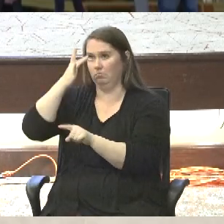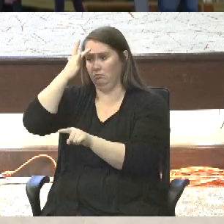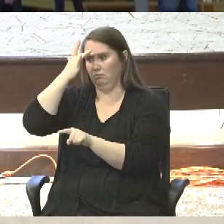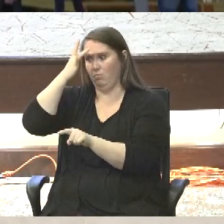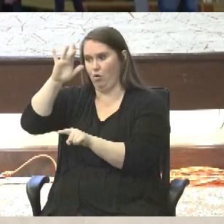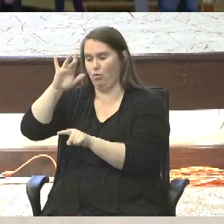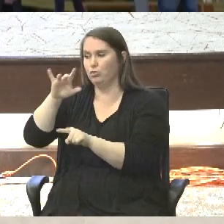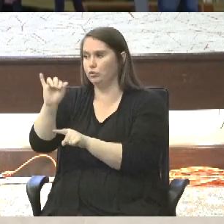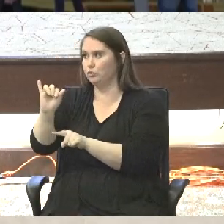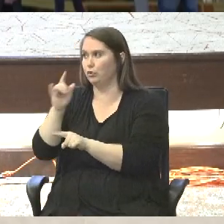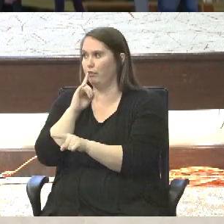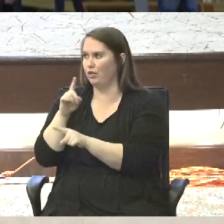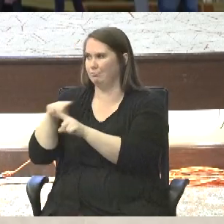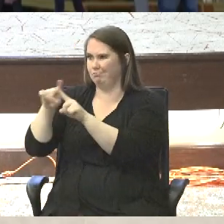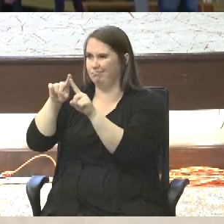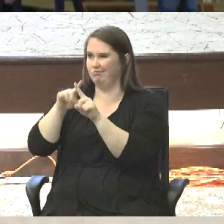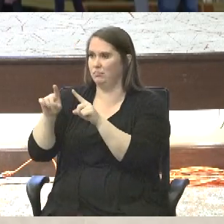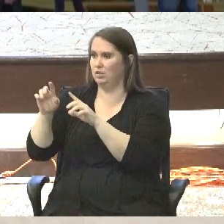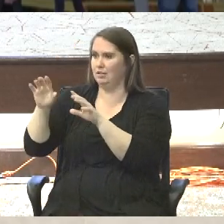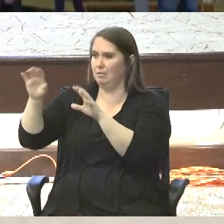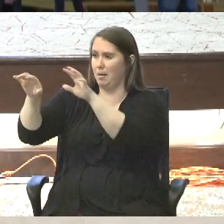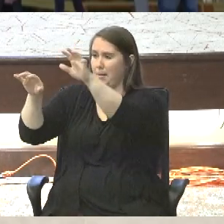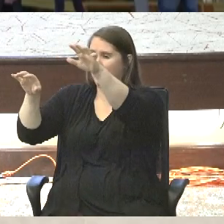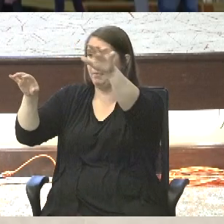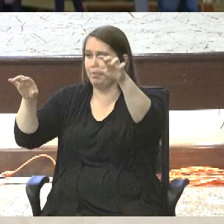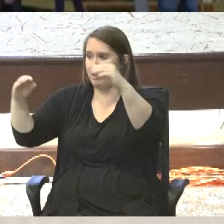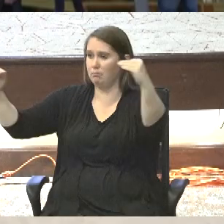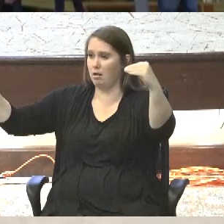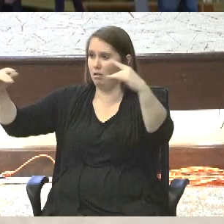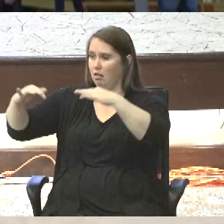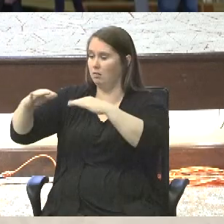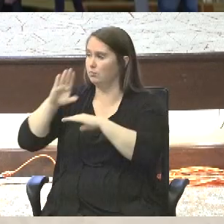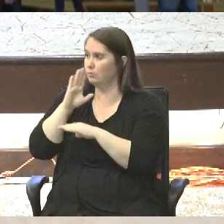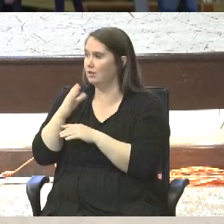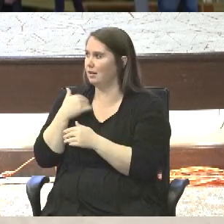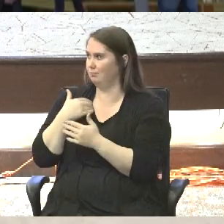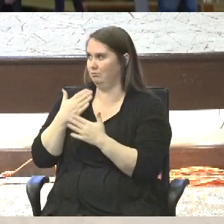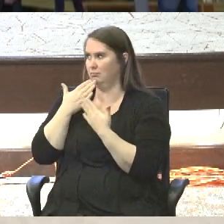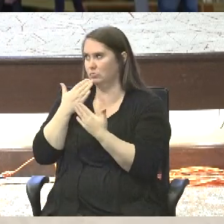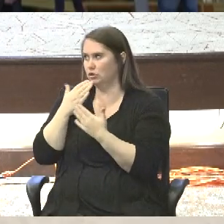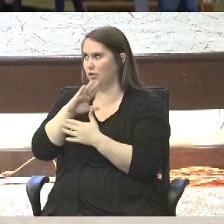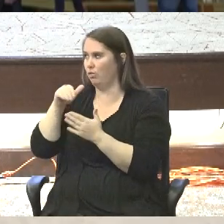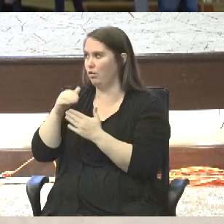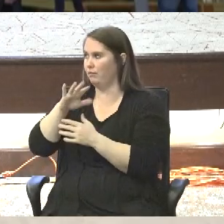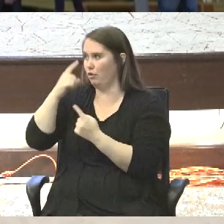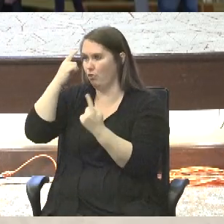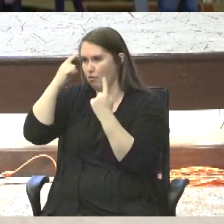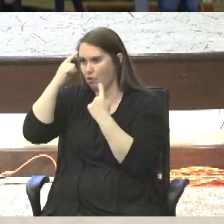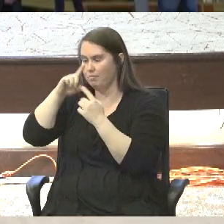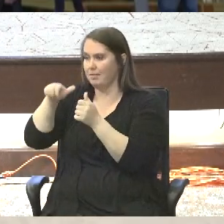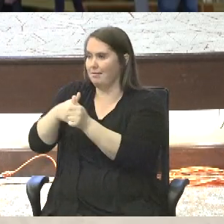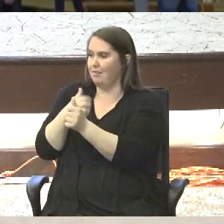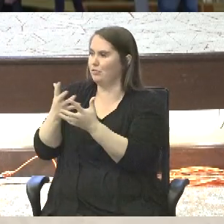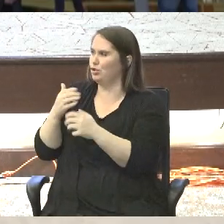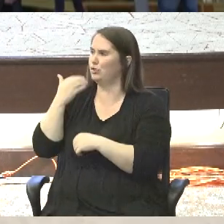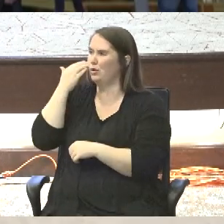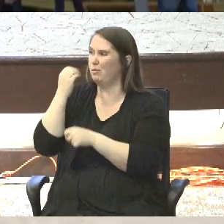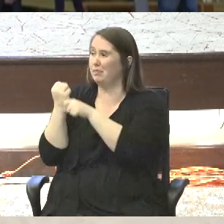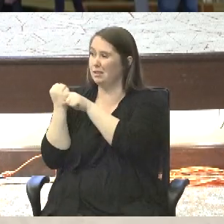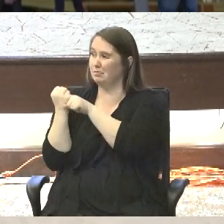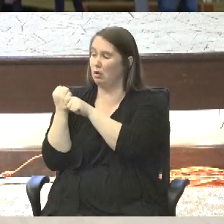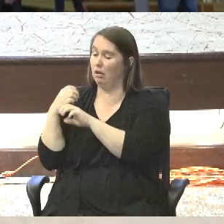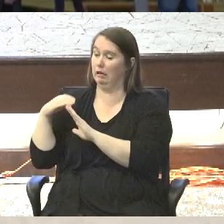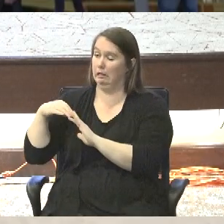to proceed in a lot of different neighborhoods going forward. But appreciate the mindfulness, too, on the popularity of soccer. I know baseball is king, and I don't mean